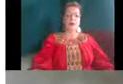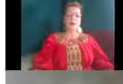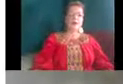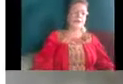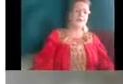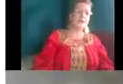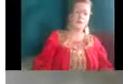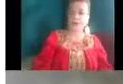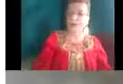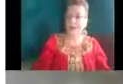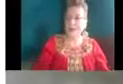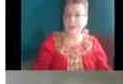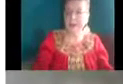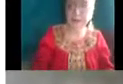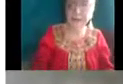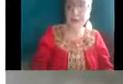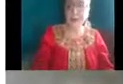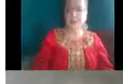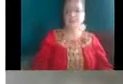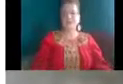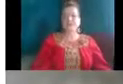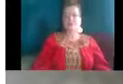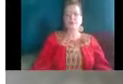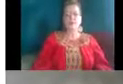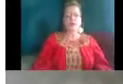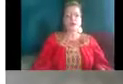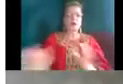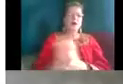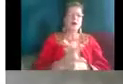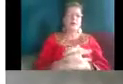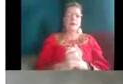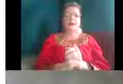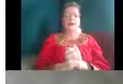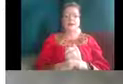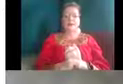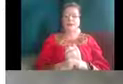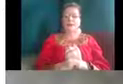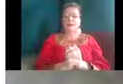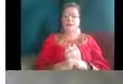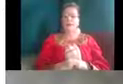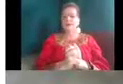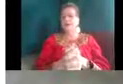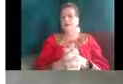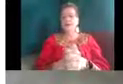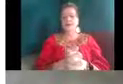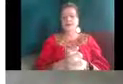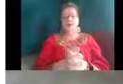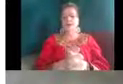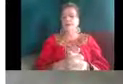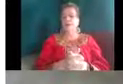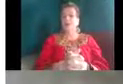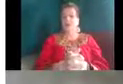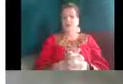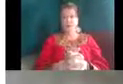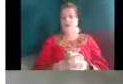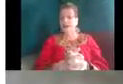and then there are cell phone activated life alerts um and this is for obviously uh